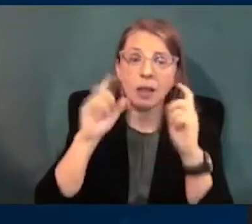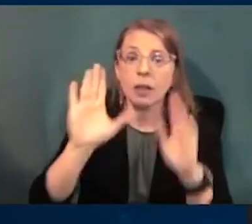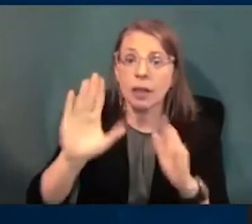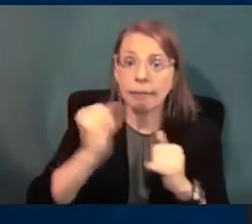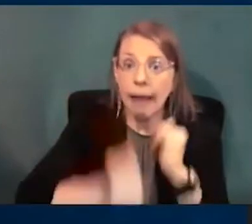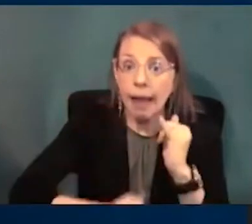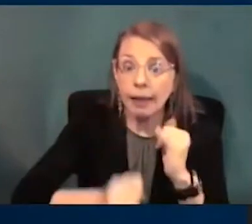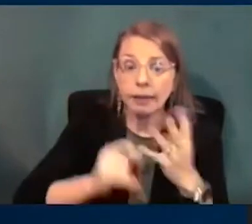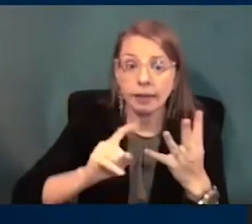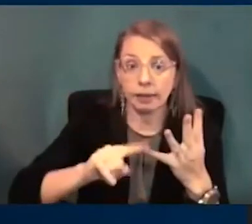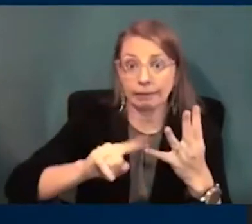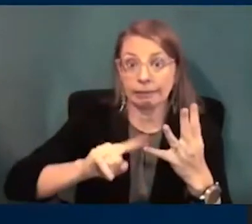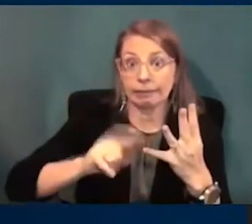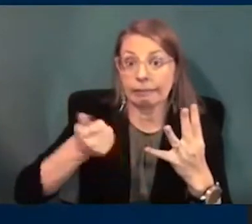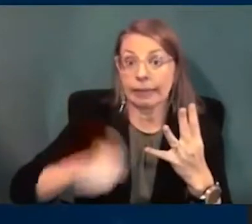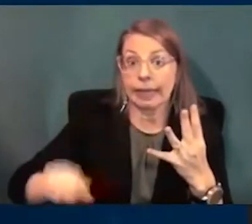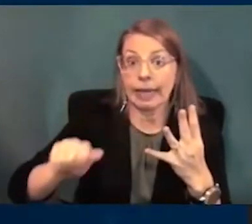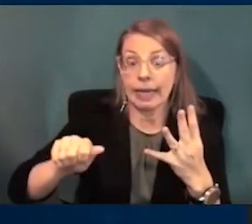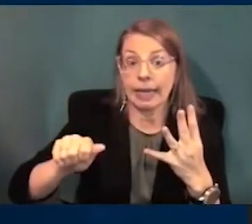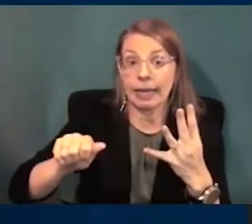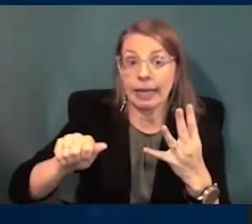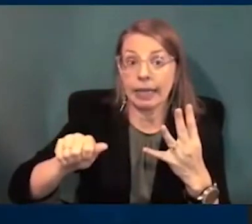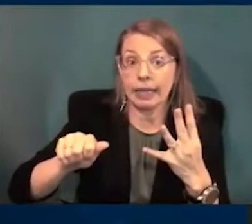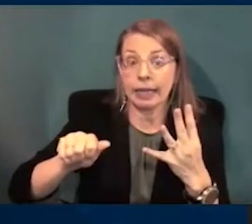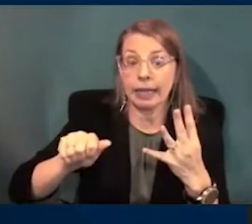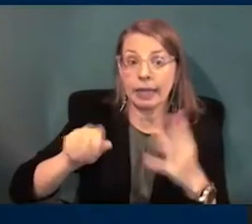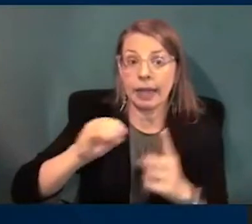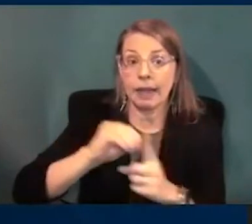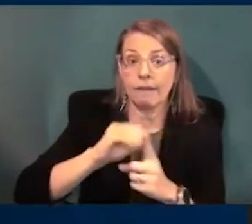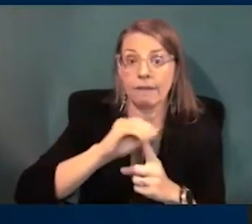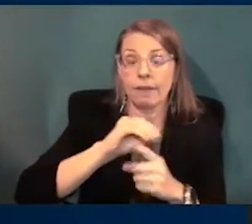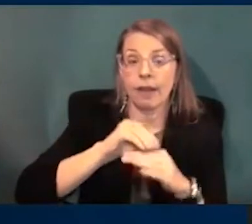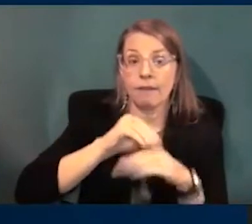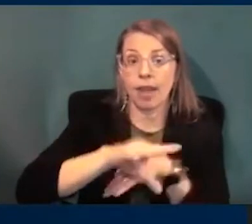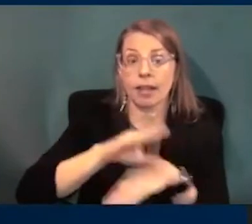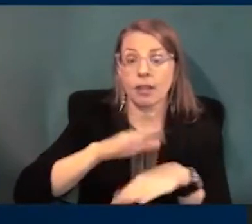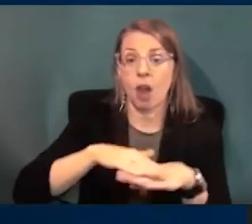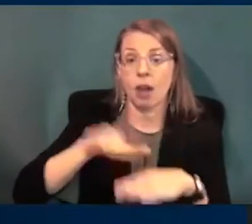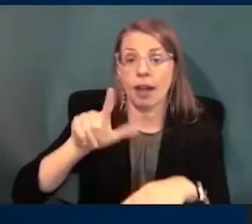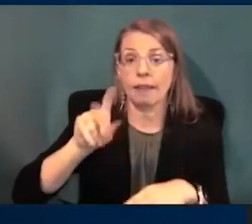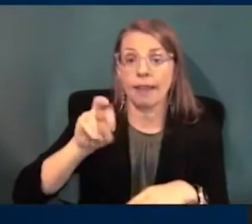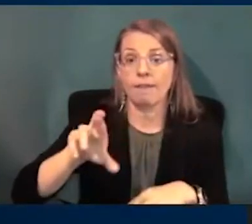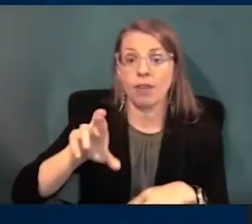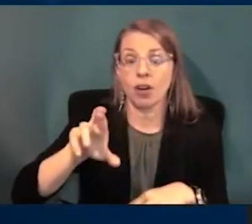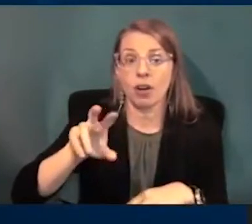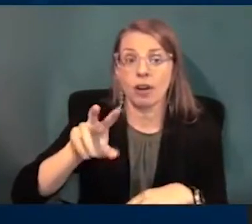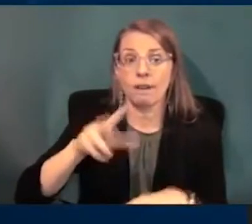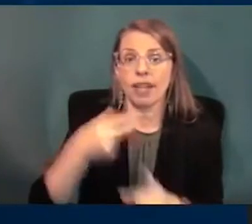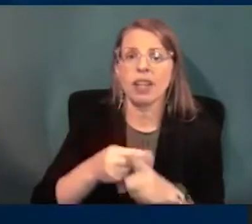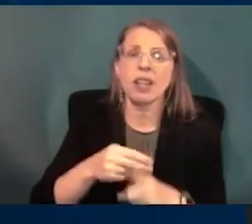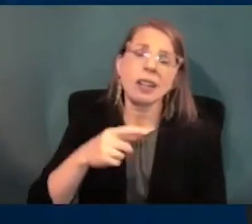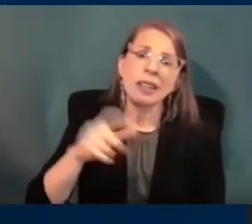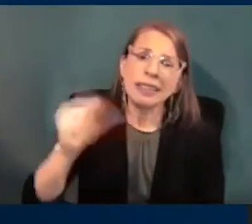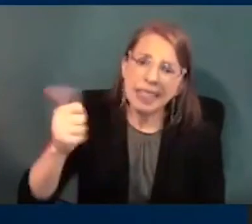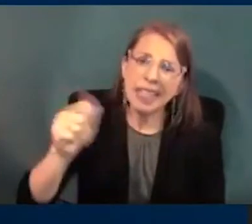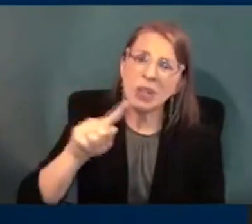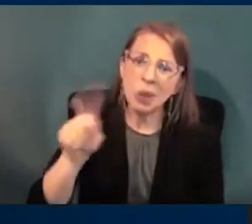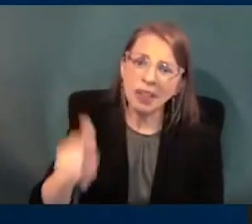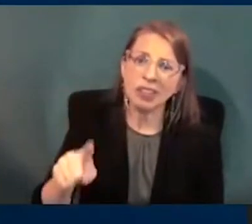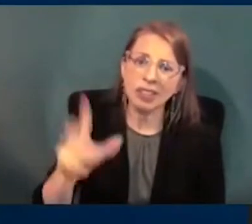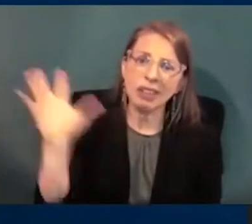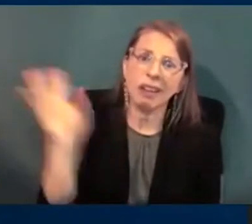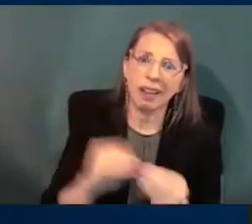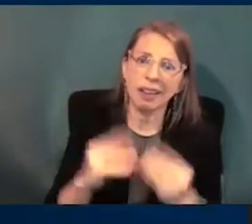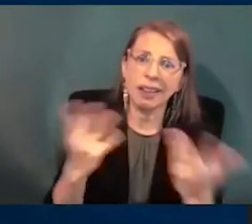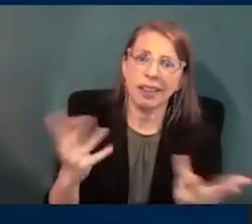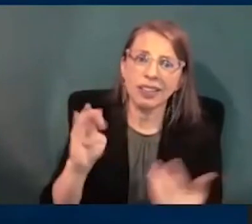there any effects on liver, kidney from the vaccine? There's like 10 questions you just wrapped I know. into there, Jill. I'm just saying. Jill is really good at